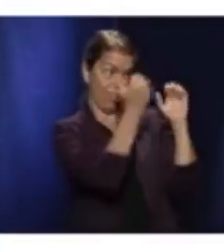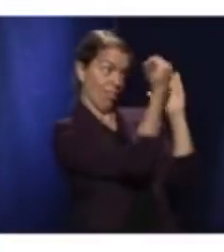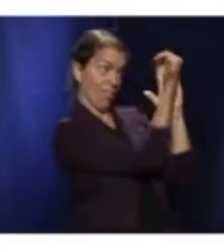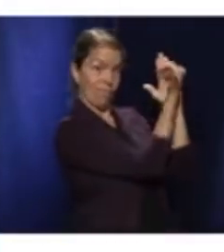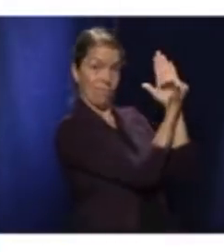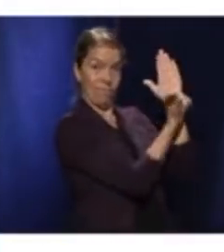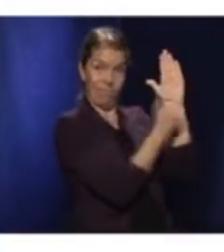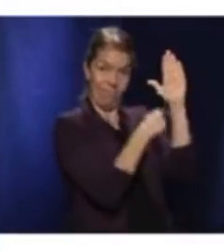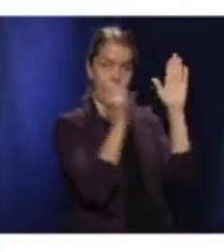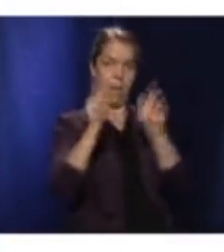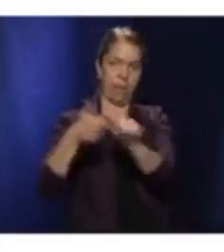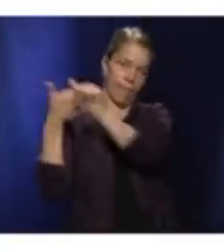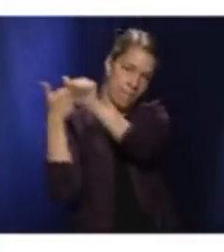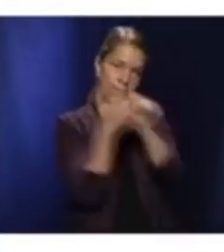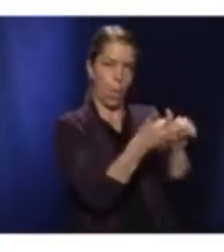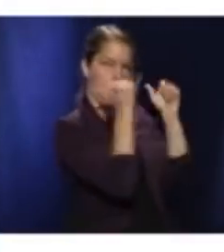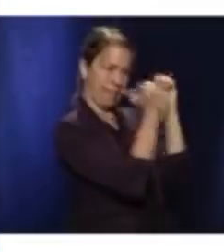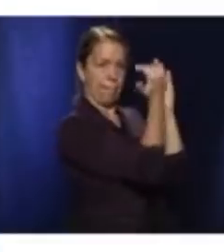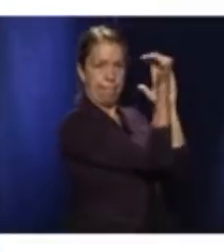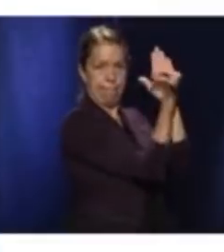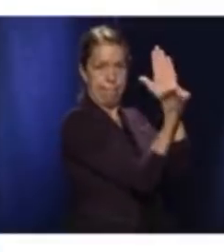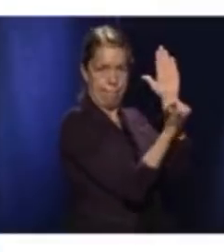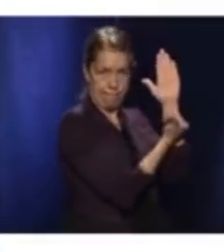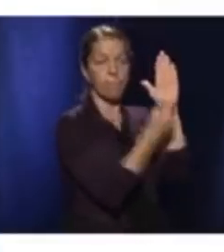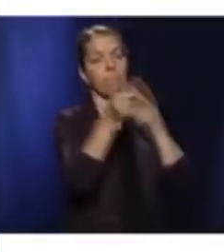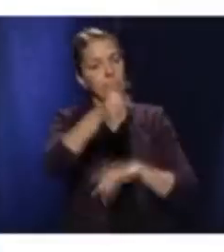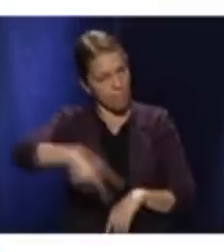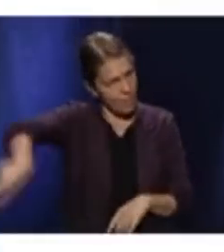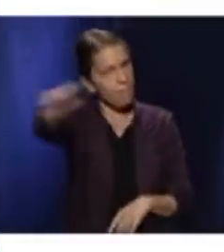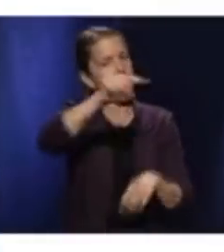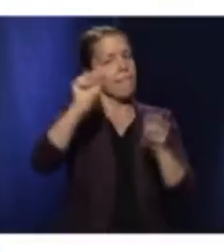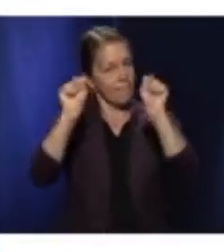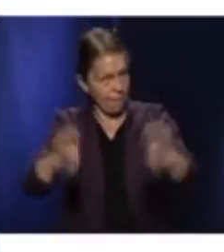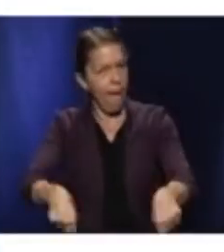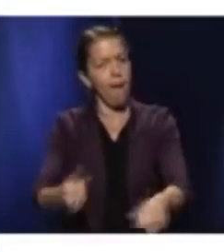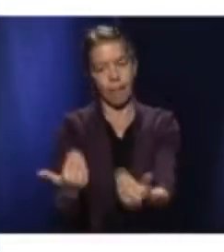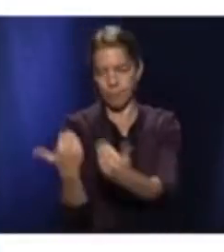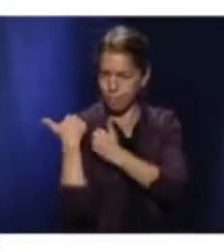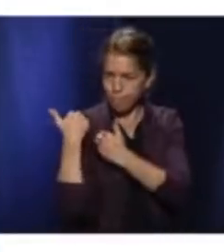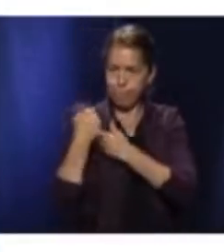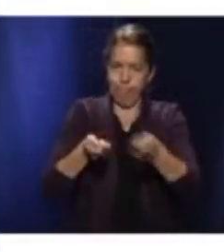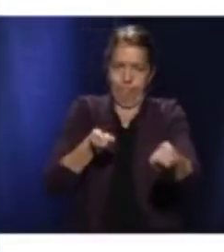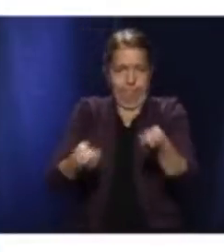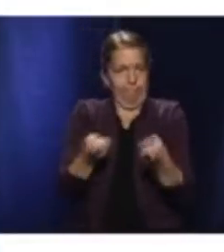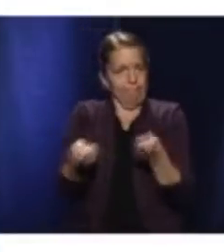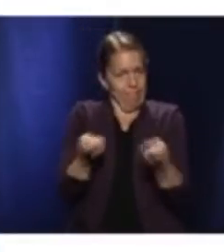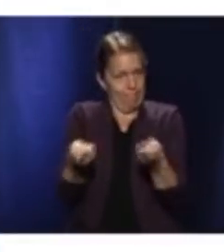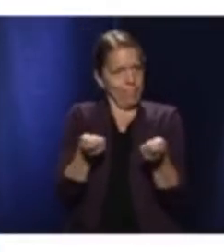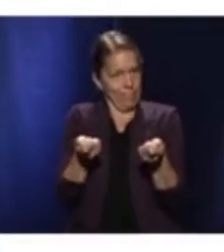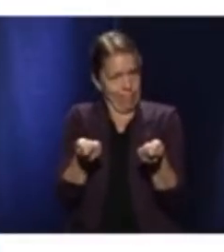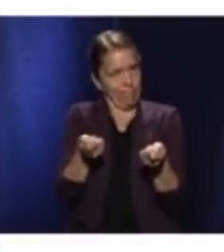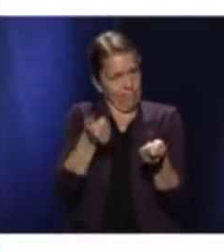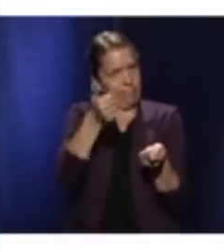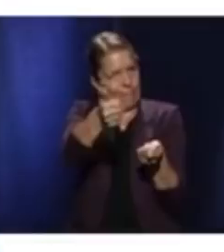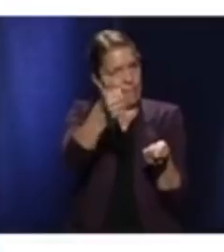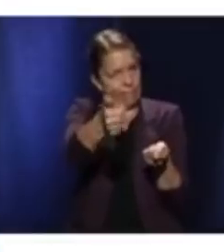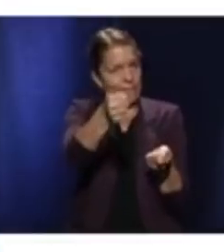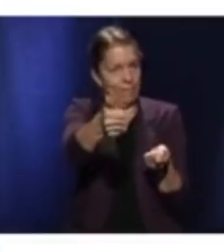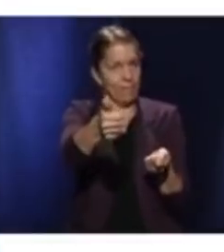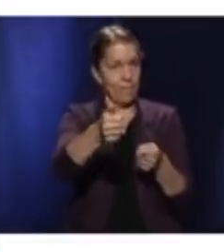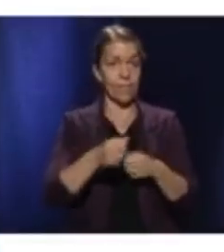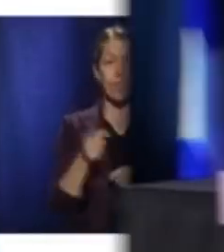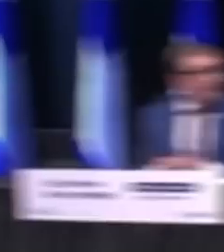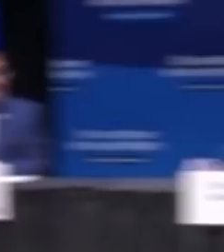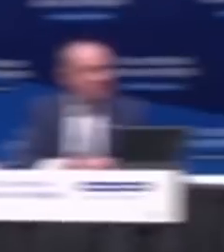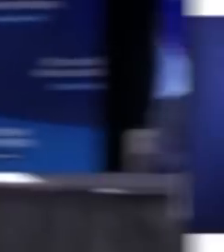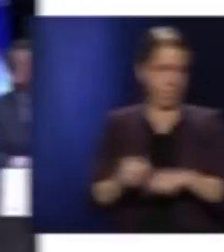one can make a big, big difference in containing the virus. We are all responsible for